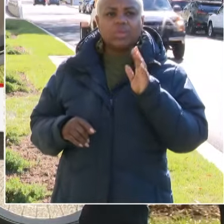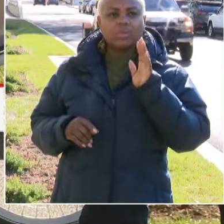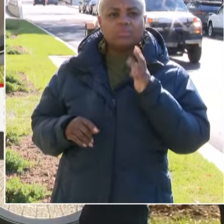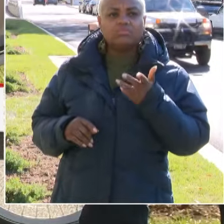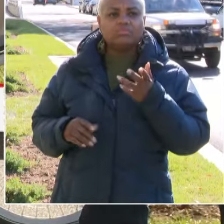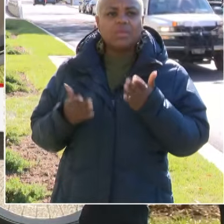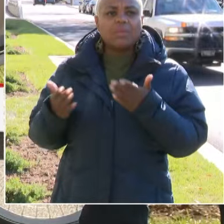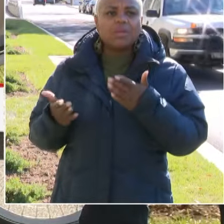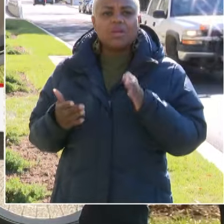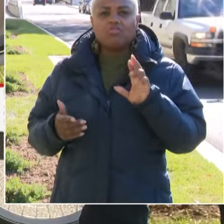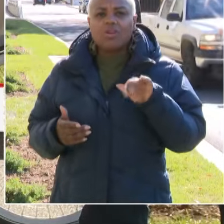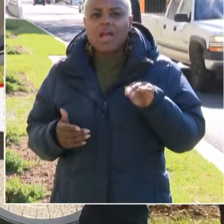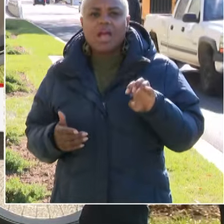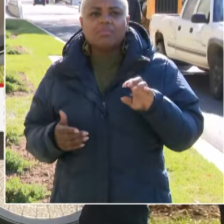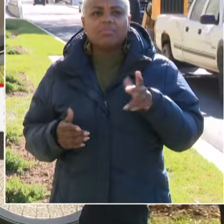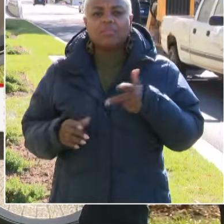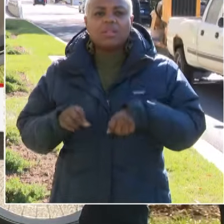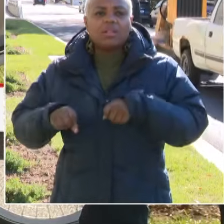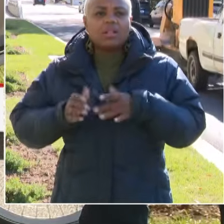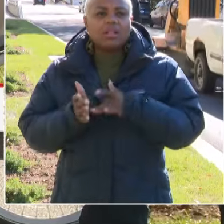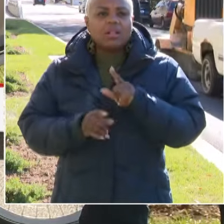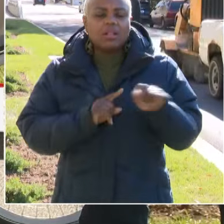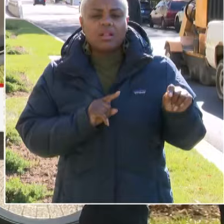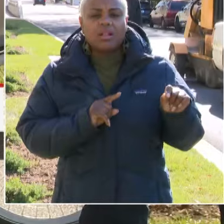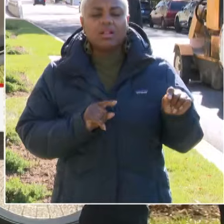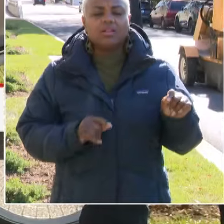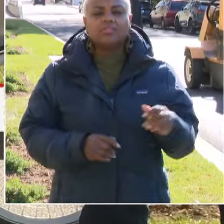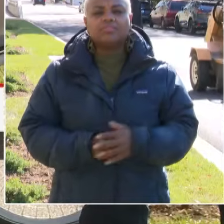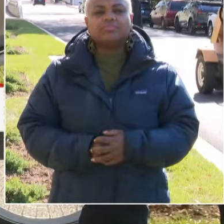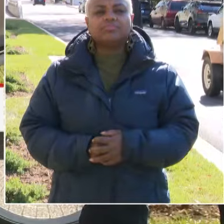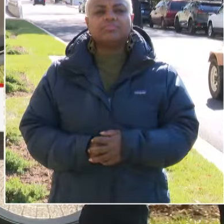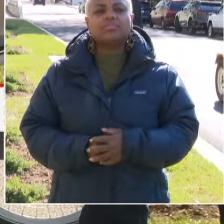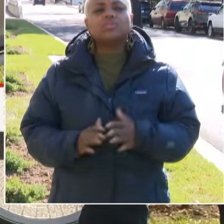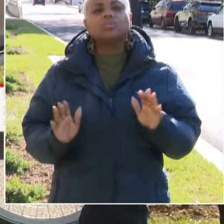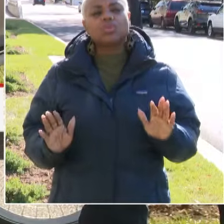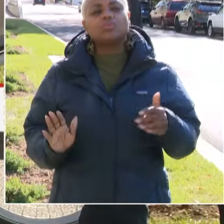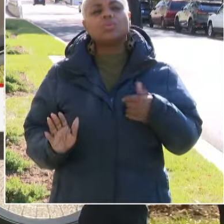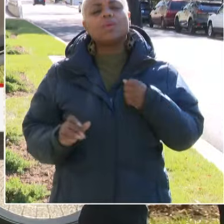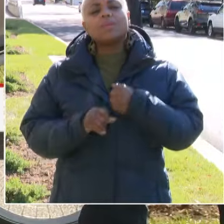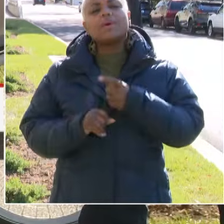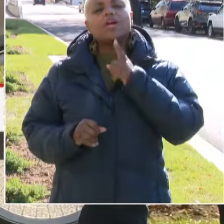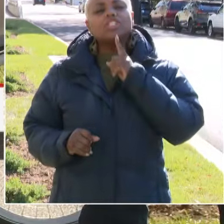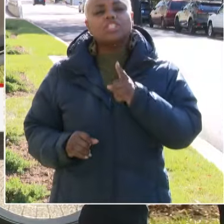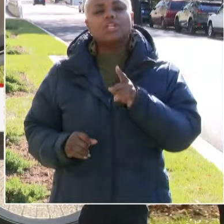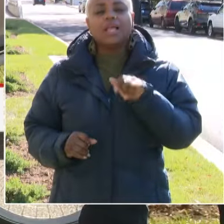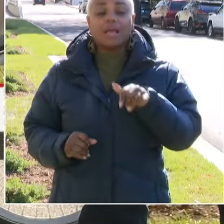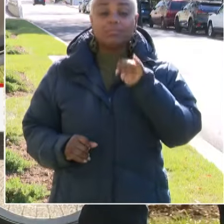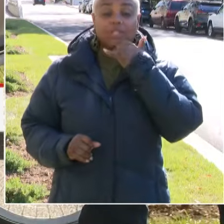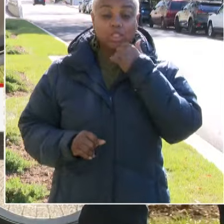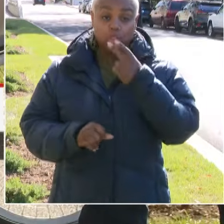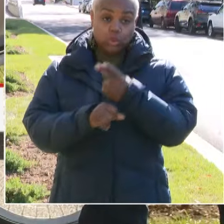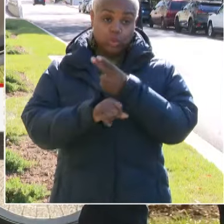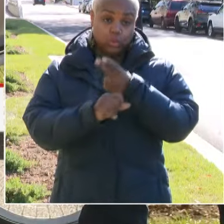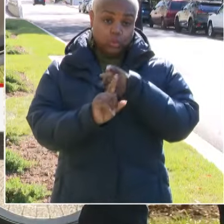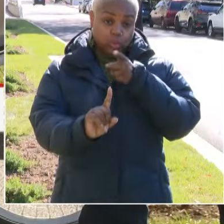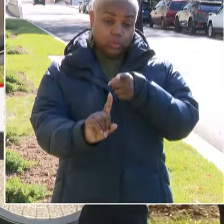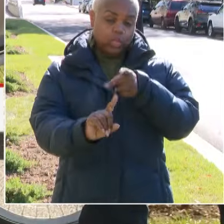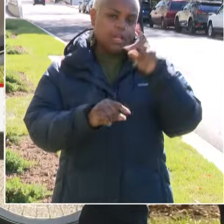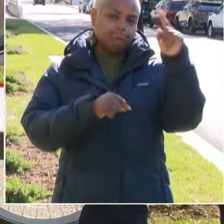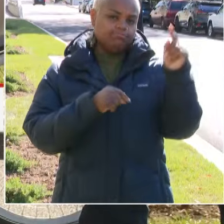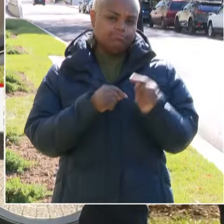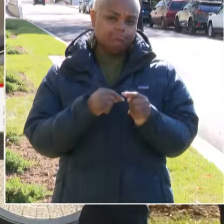for the purpose that they are intended, and curb any misuse. I can take a couple more.